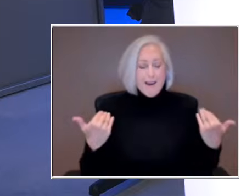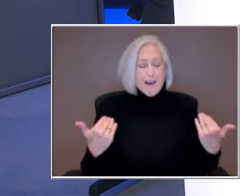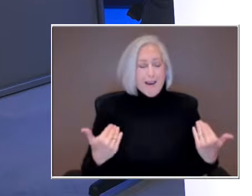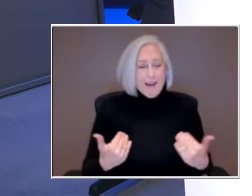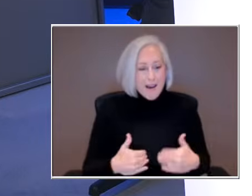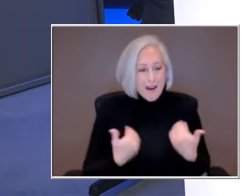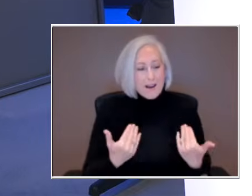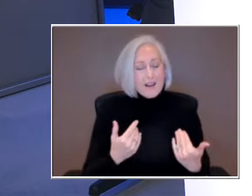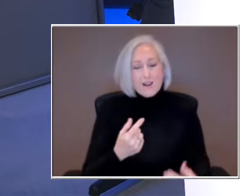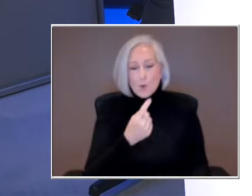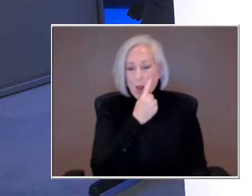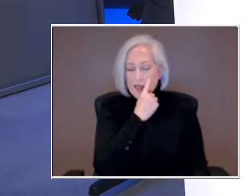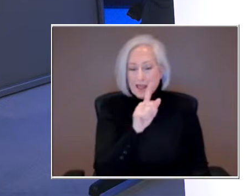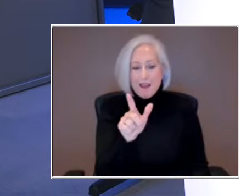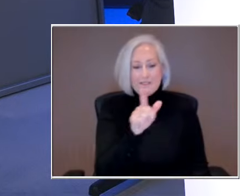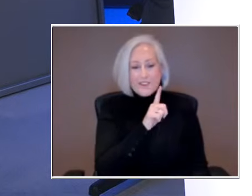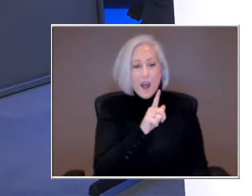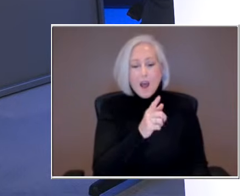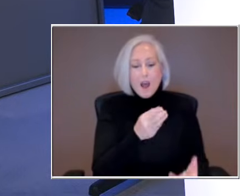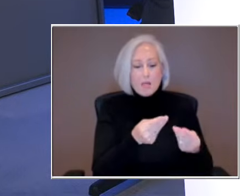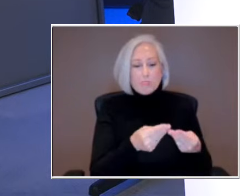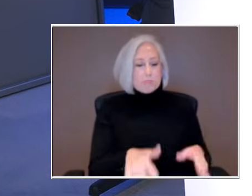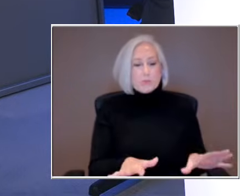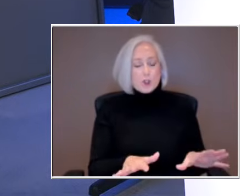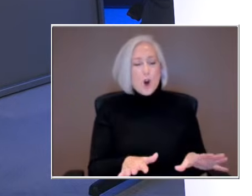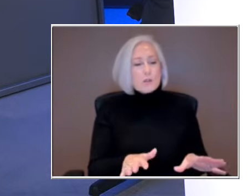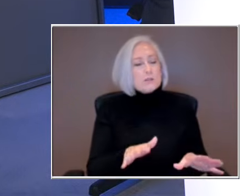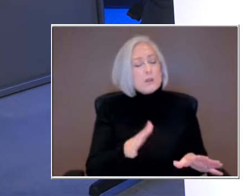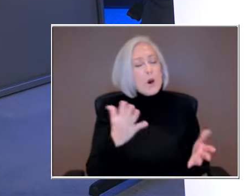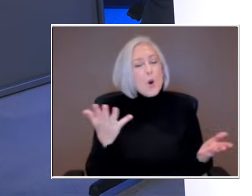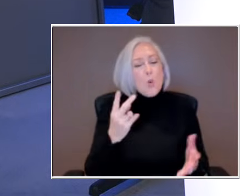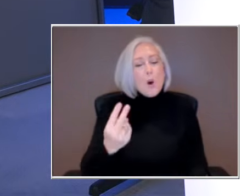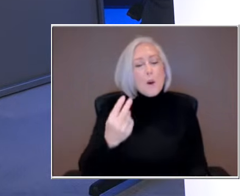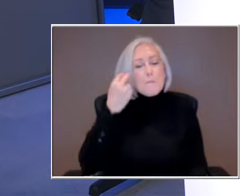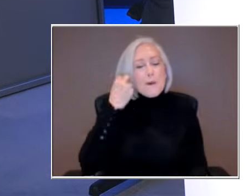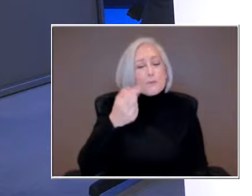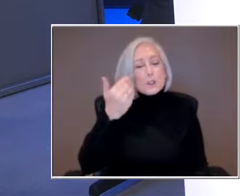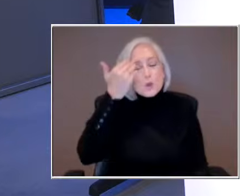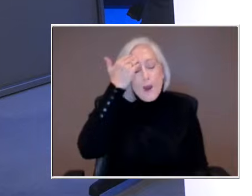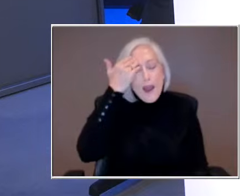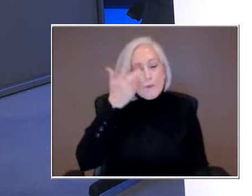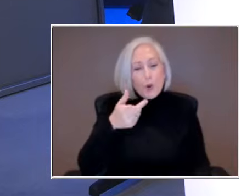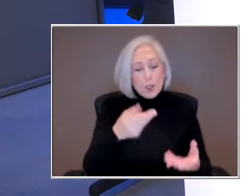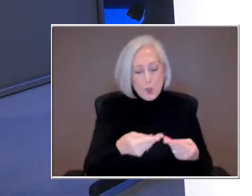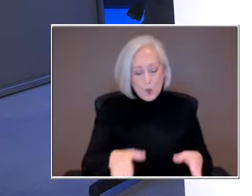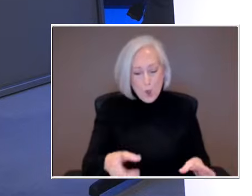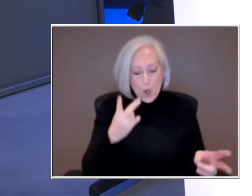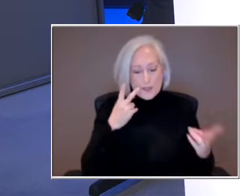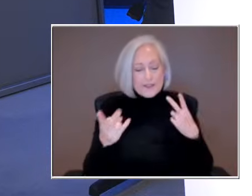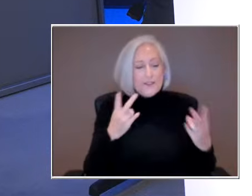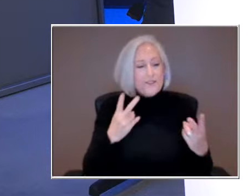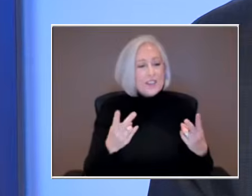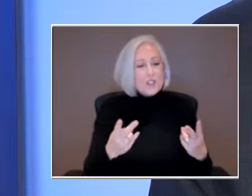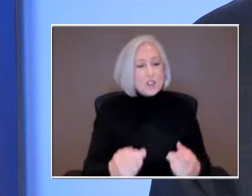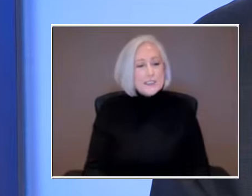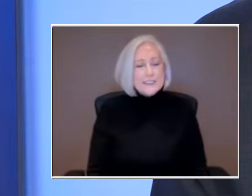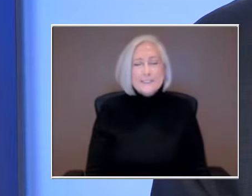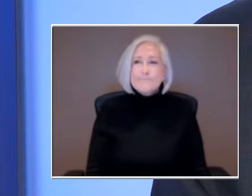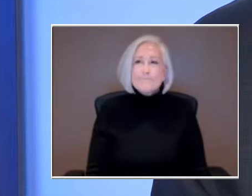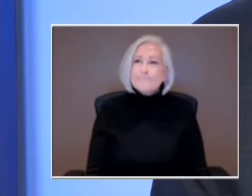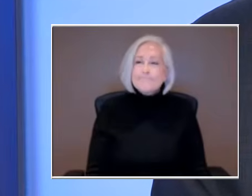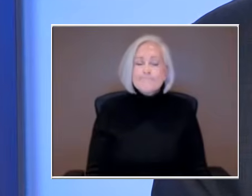and what memories, if any, do you have of when you lost vision? You were so young. Yeah, I don't know that I ever had